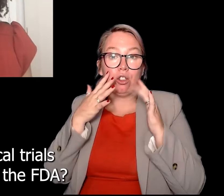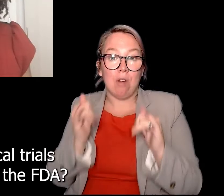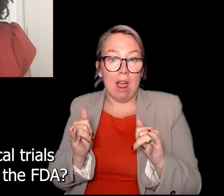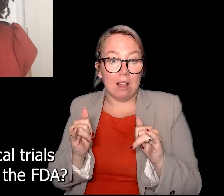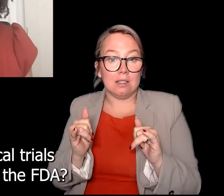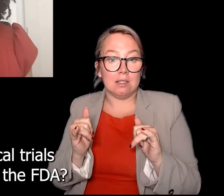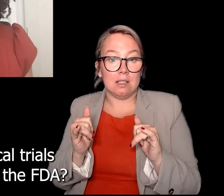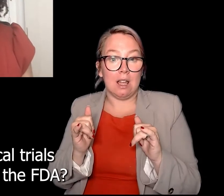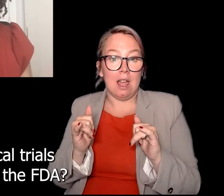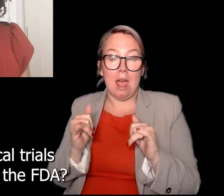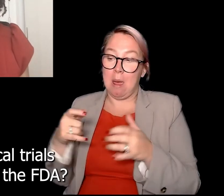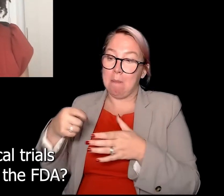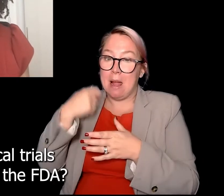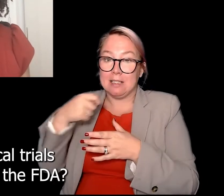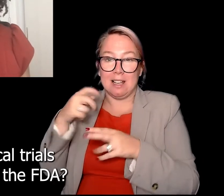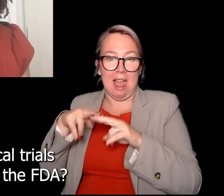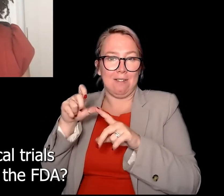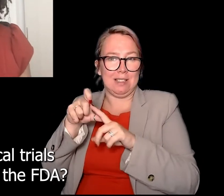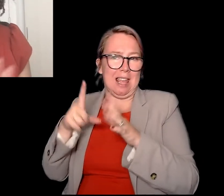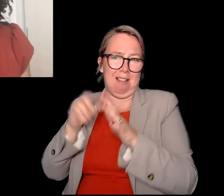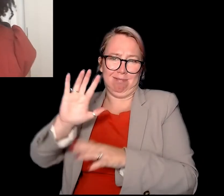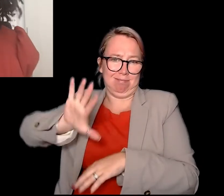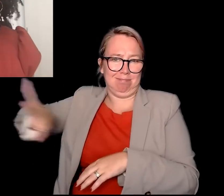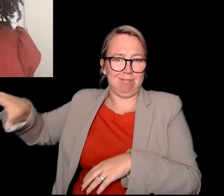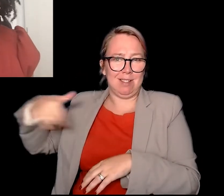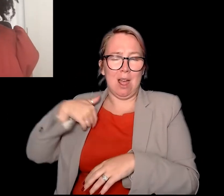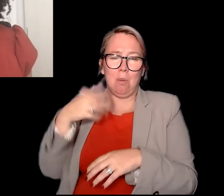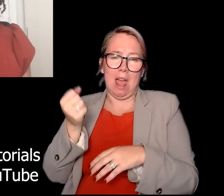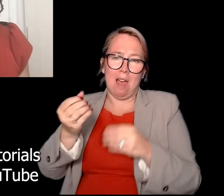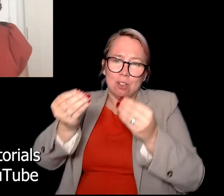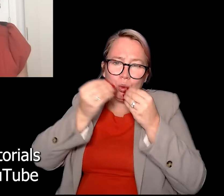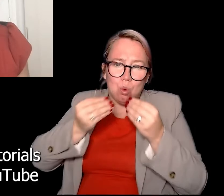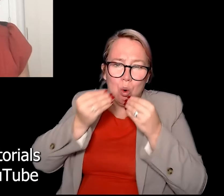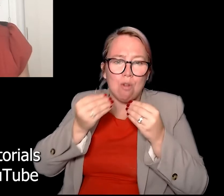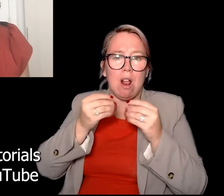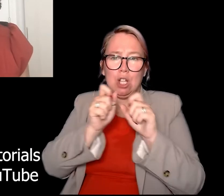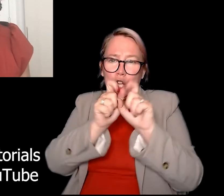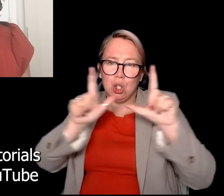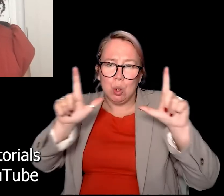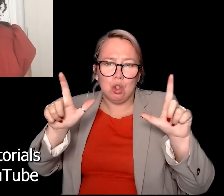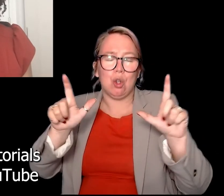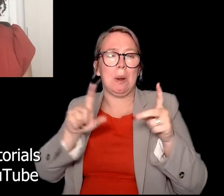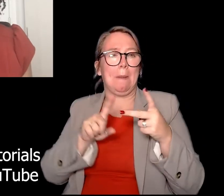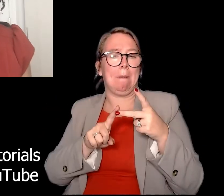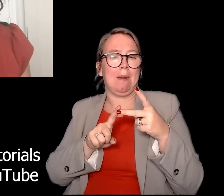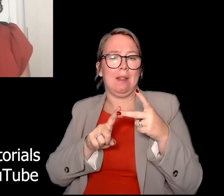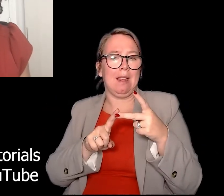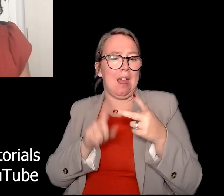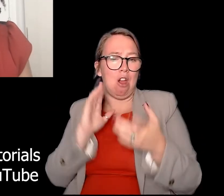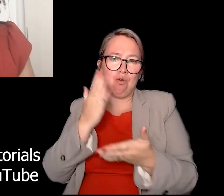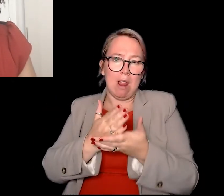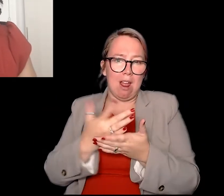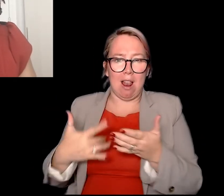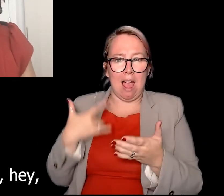is. Now, am I running clinical trials like I'm making medicine with the FDA? Absolutely not. But we do have tons of tutorials you can see all